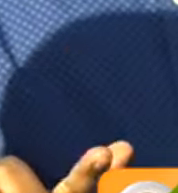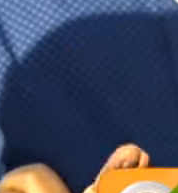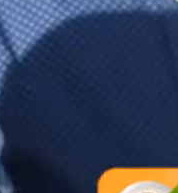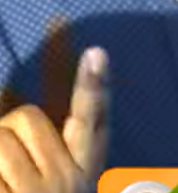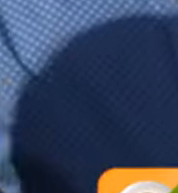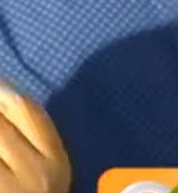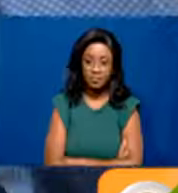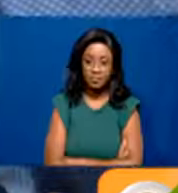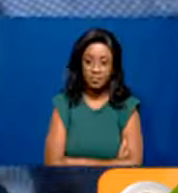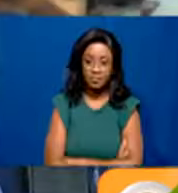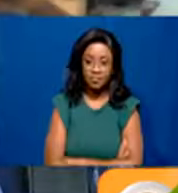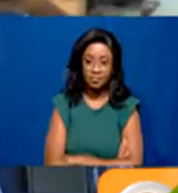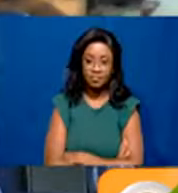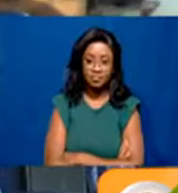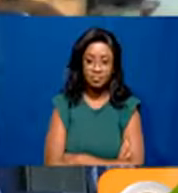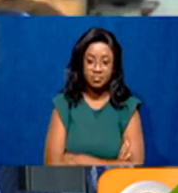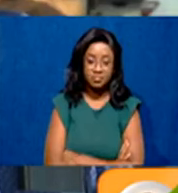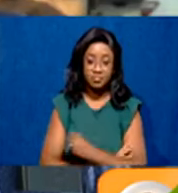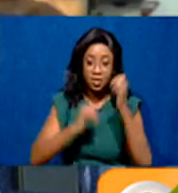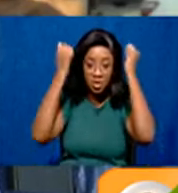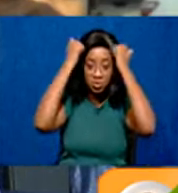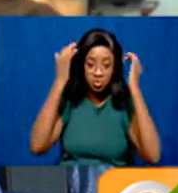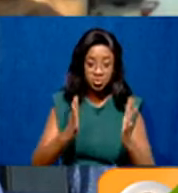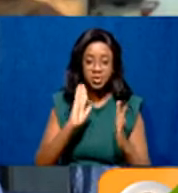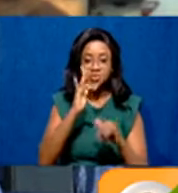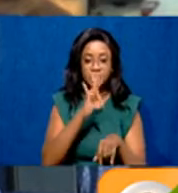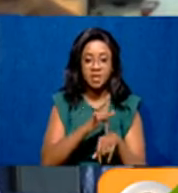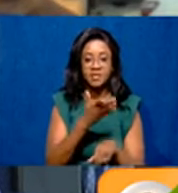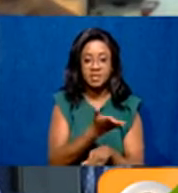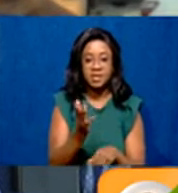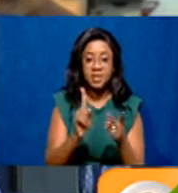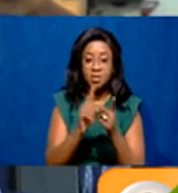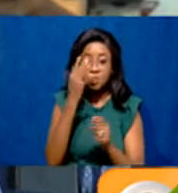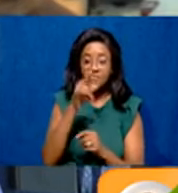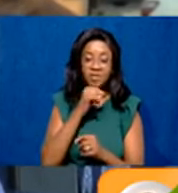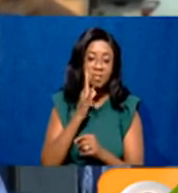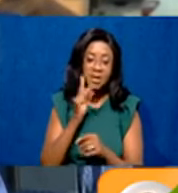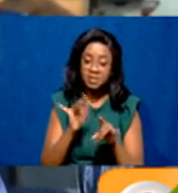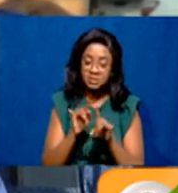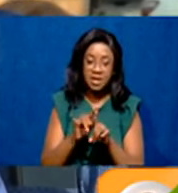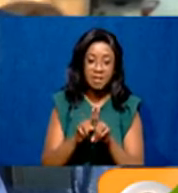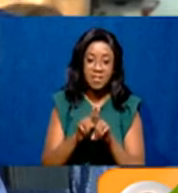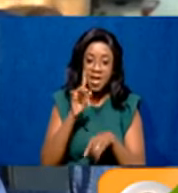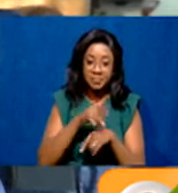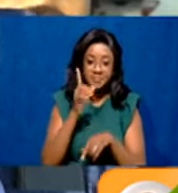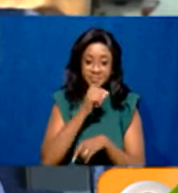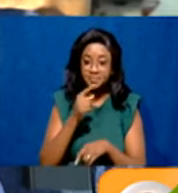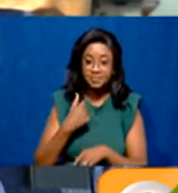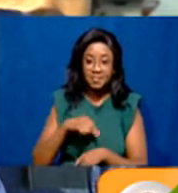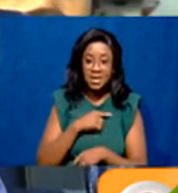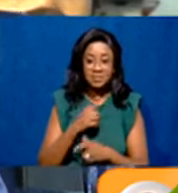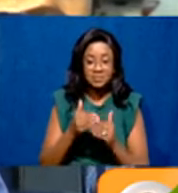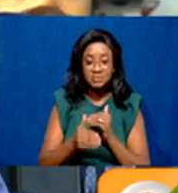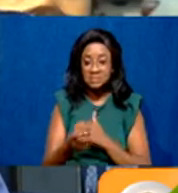pata shule second term. Pupils are going to be affected and parents have been affected. We are not going to have it